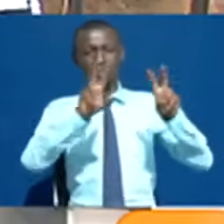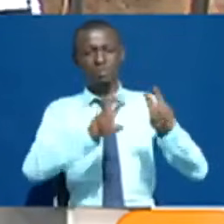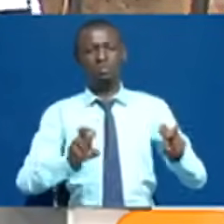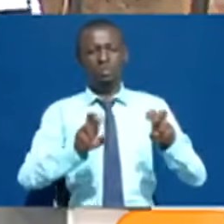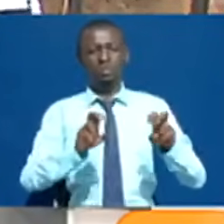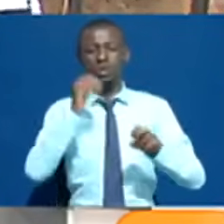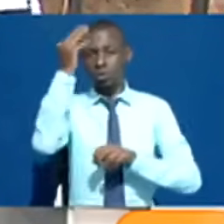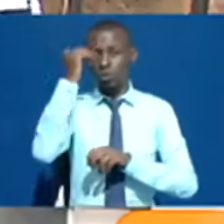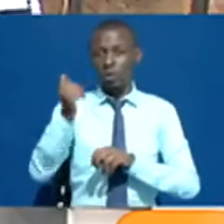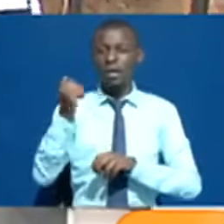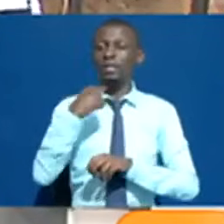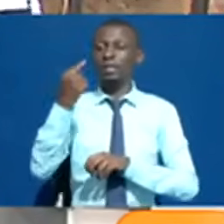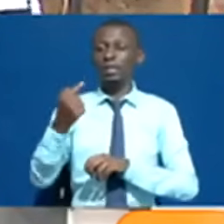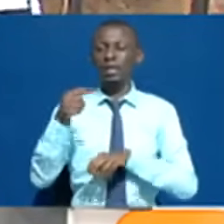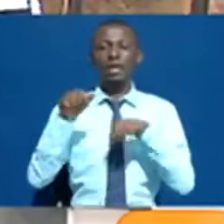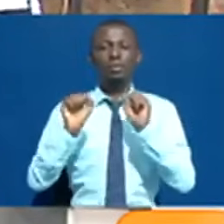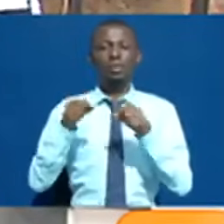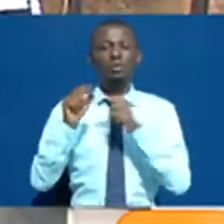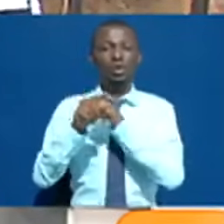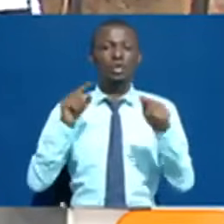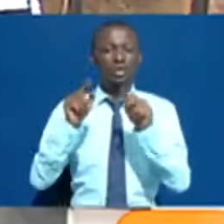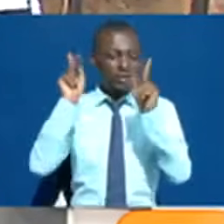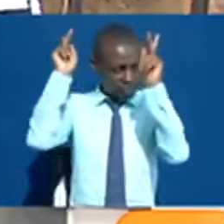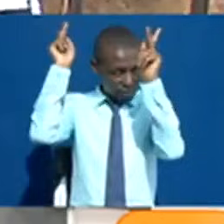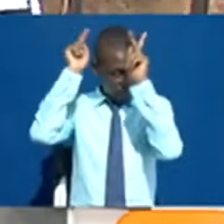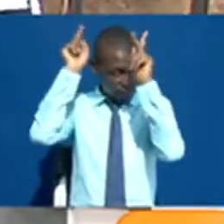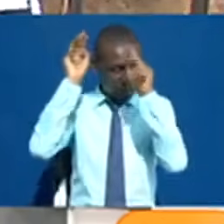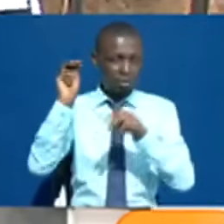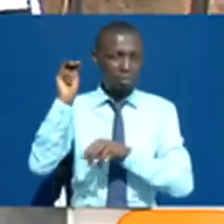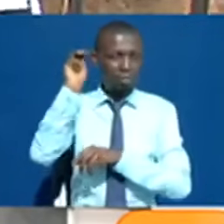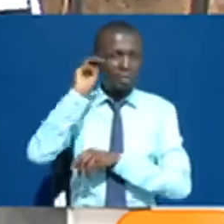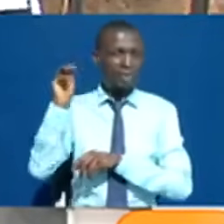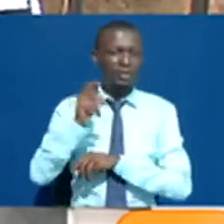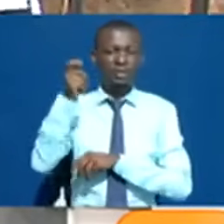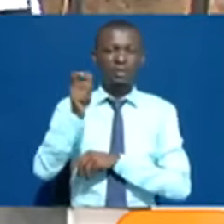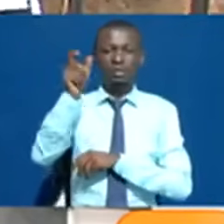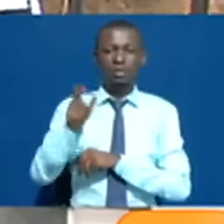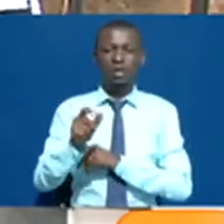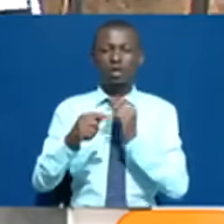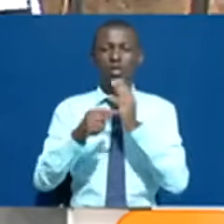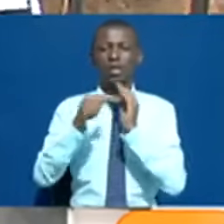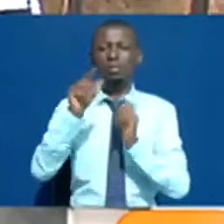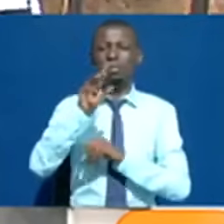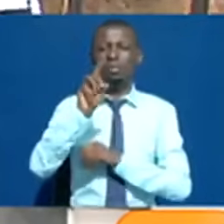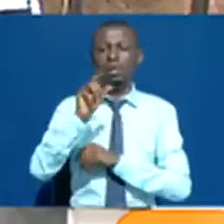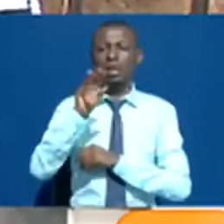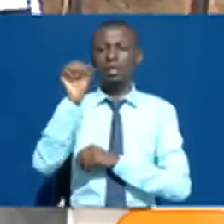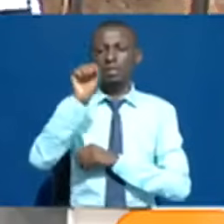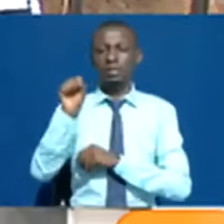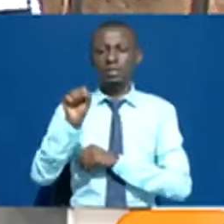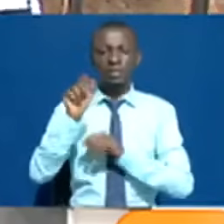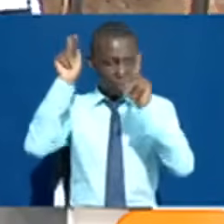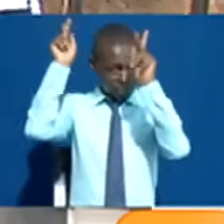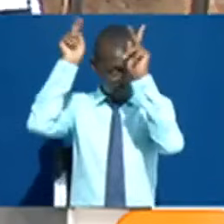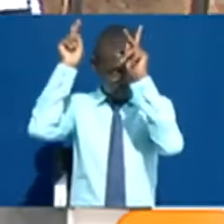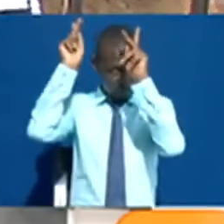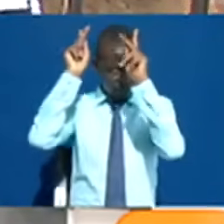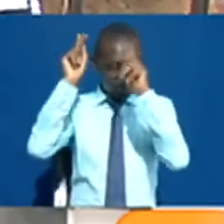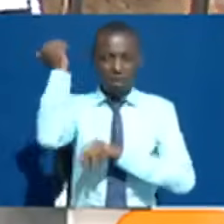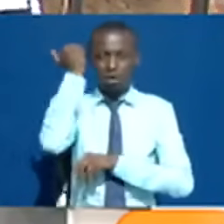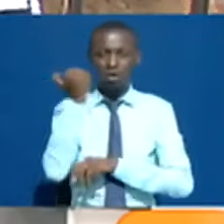Kakamega resident Magistrate Gladys Kiama at the Kakamega Law Courts following an unfavorable ruling. According to a